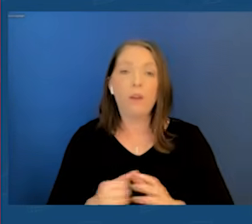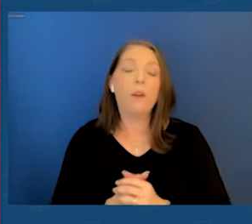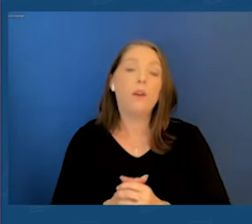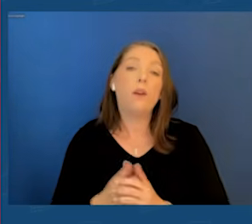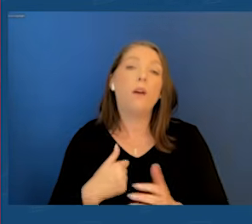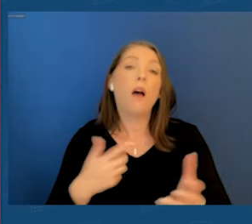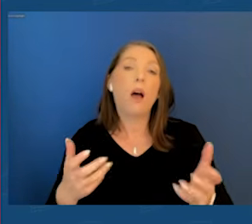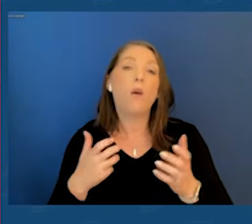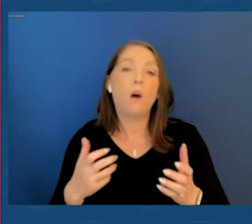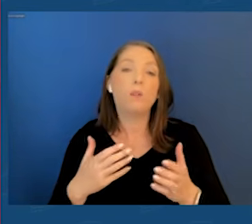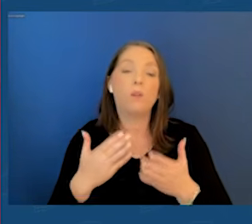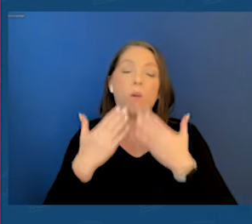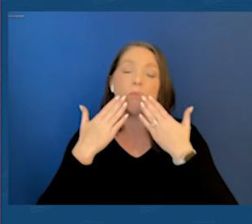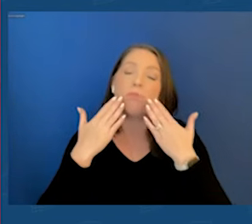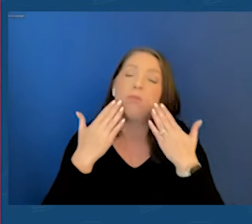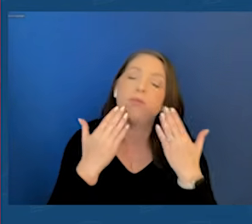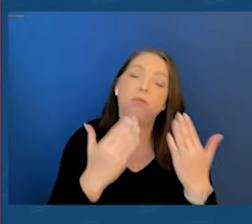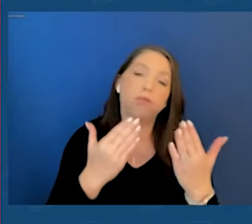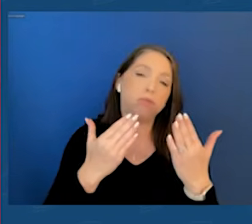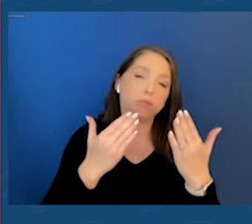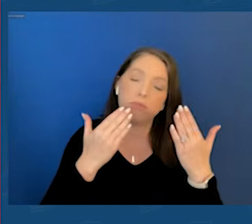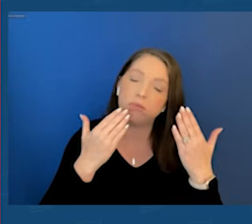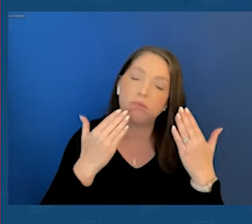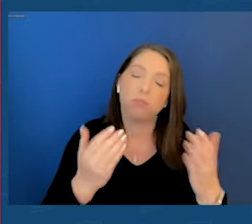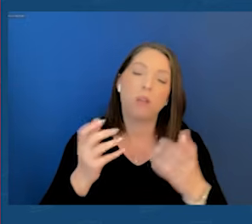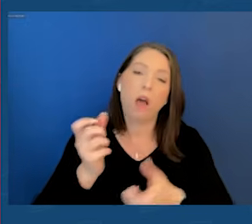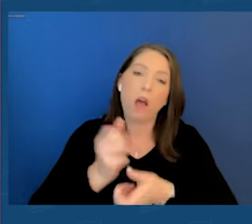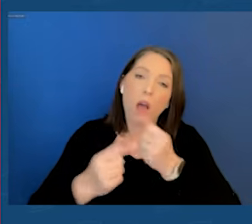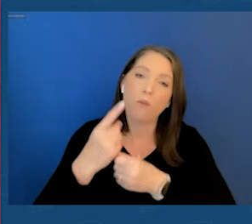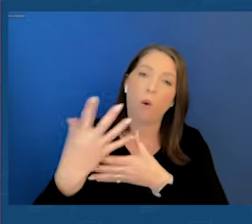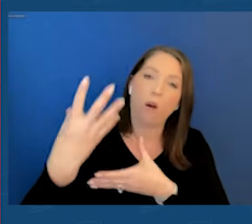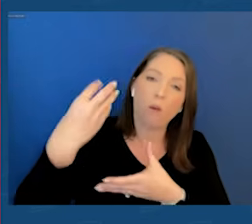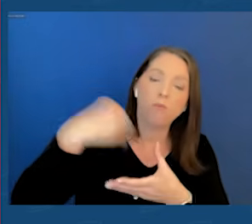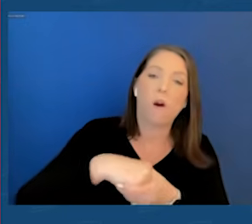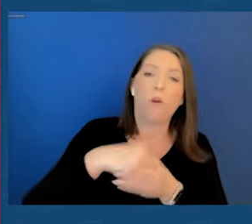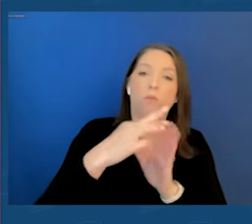the deepest gratitude to every person that played a role in bringing this shared